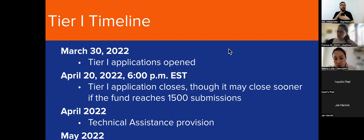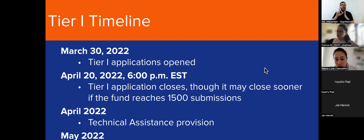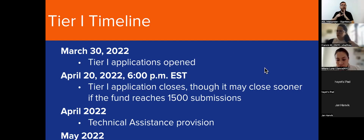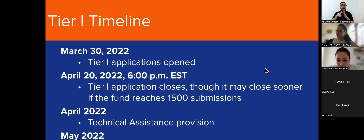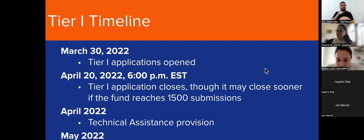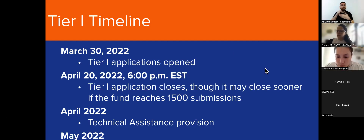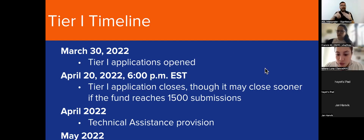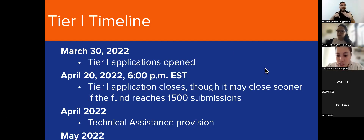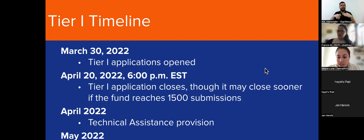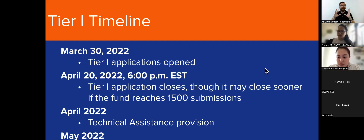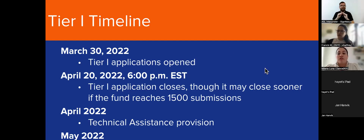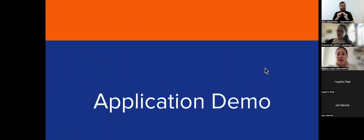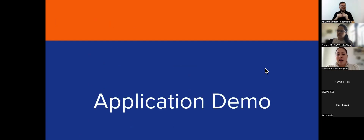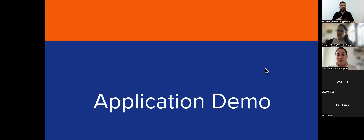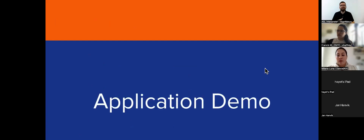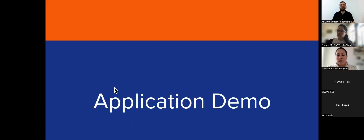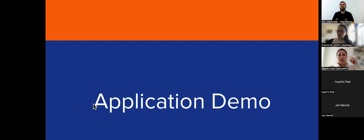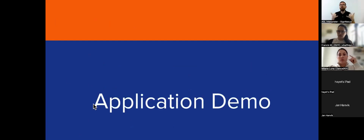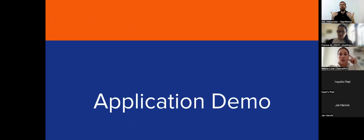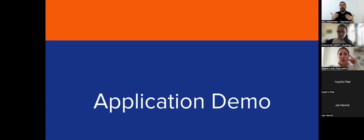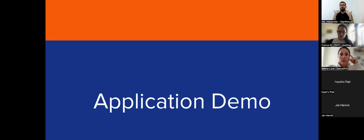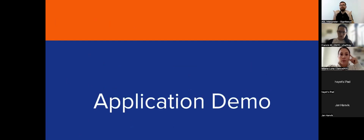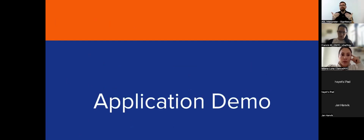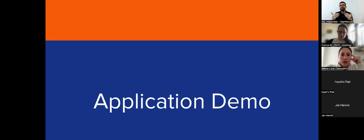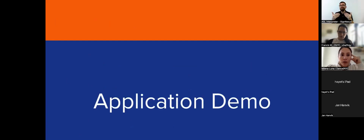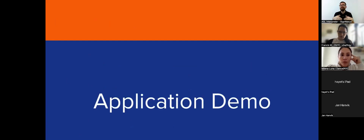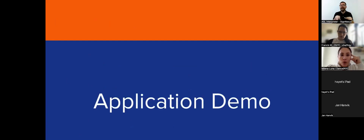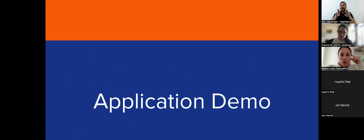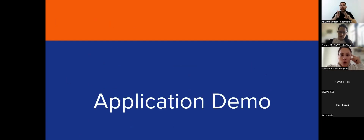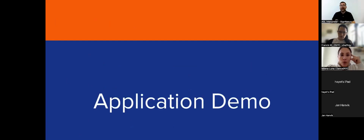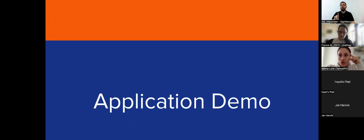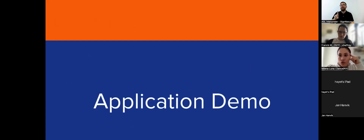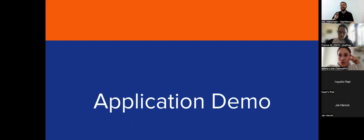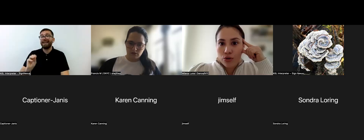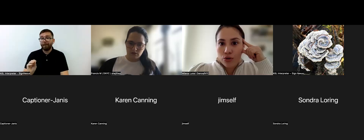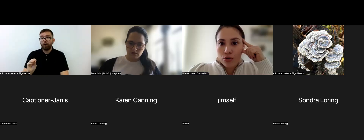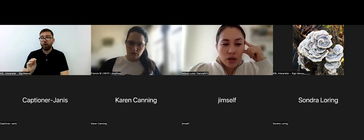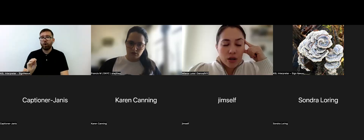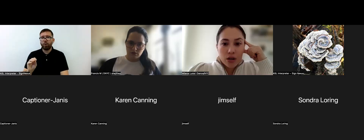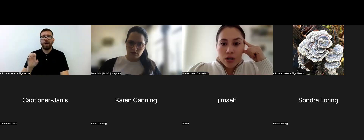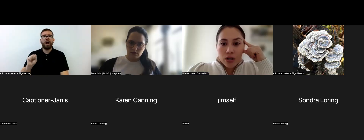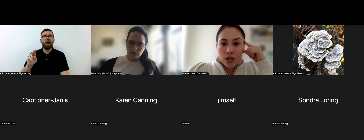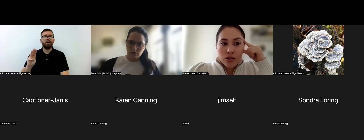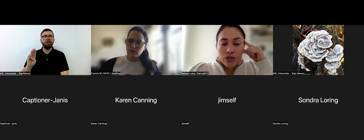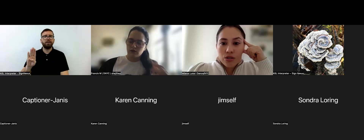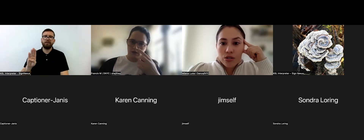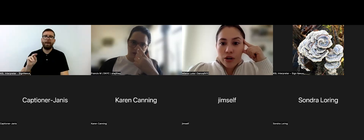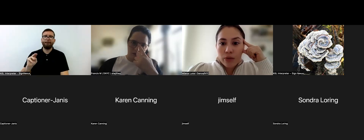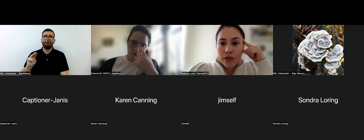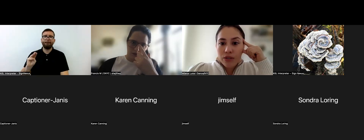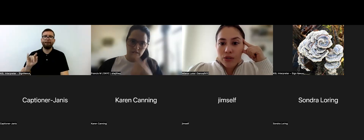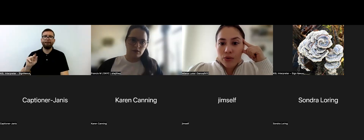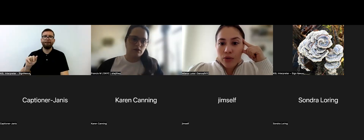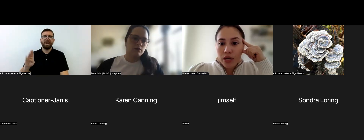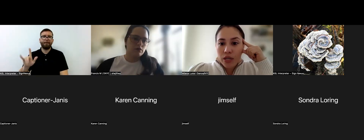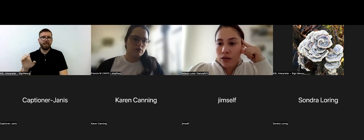forward with a demo of the application on Submittable. I'm going to share